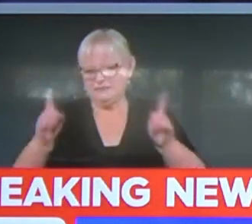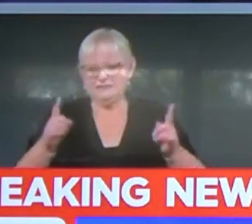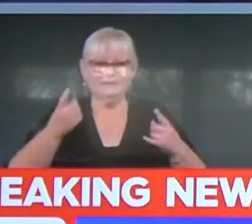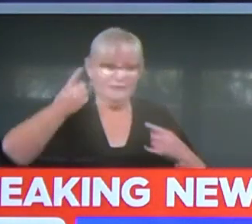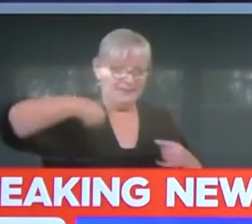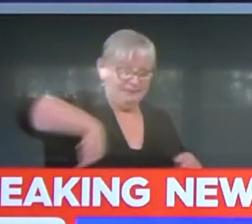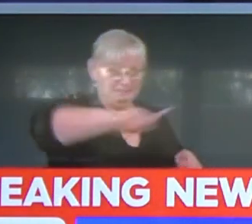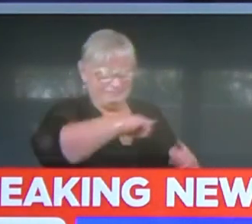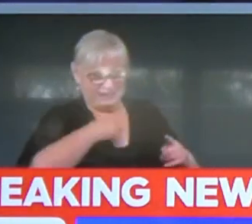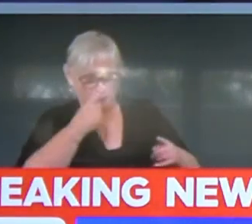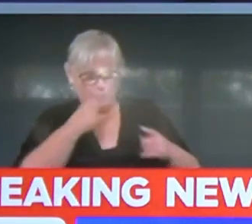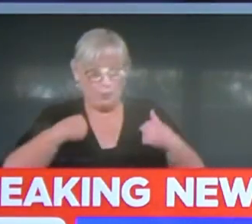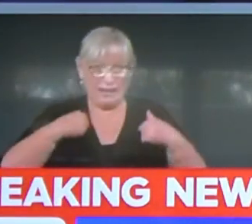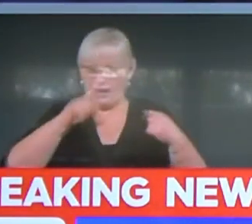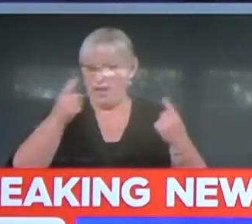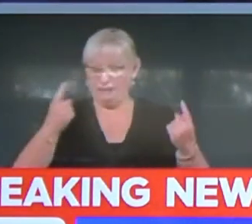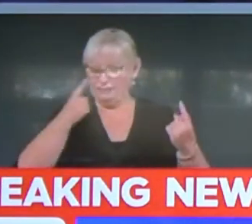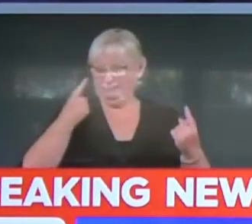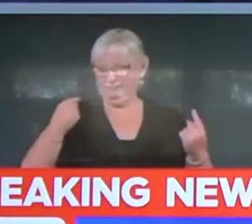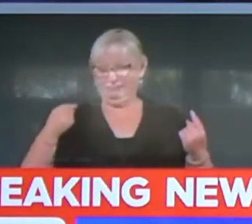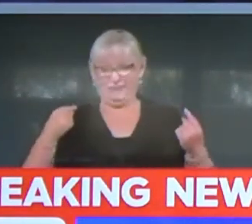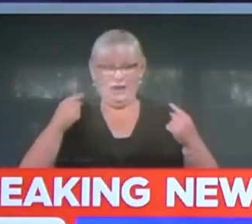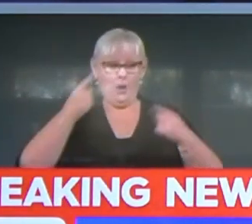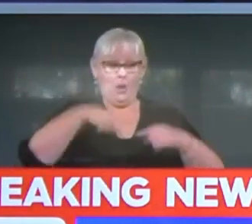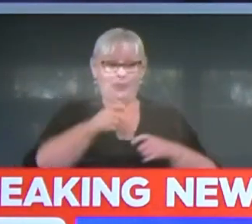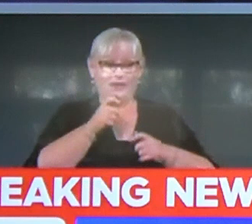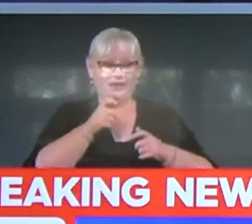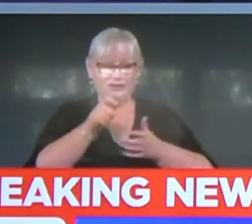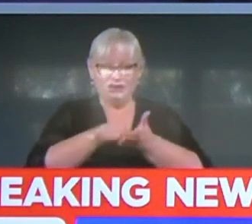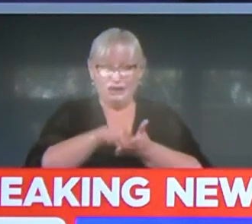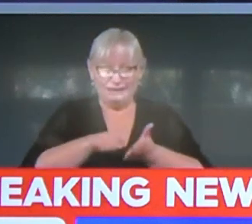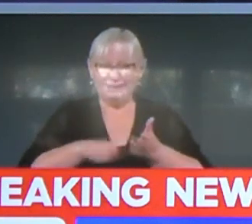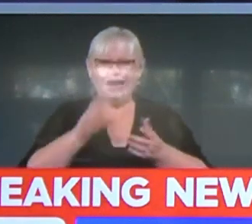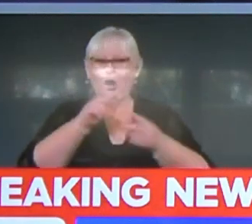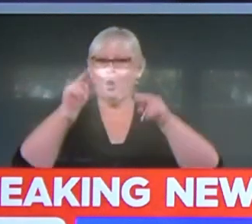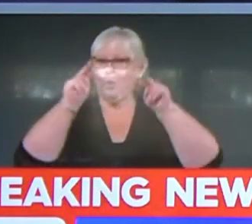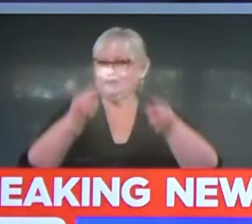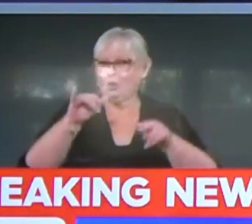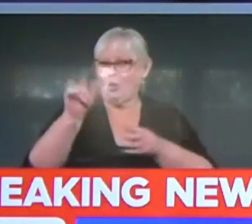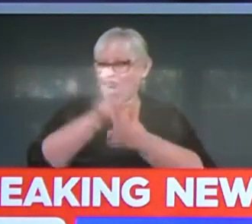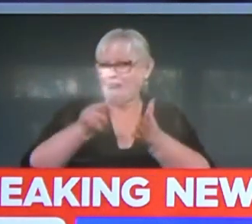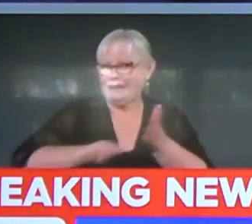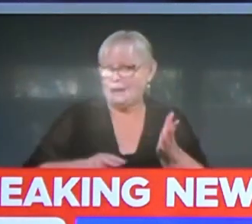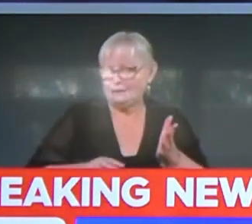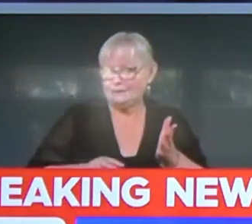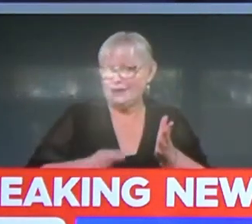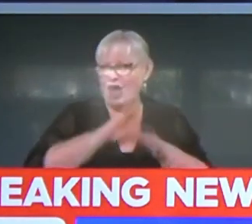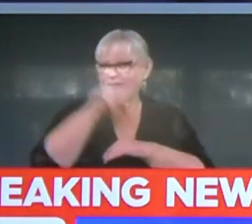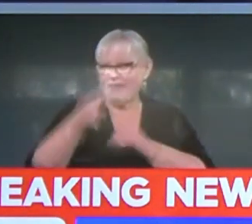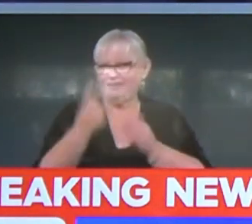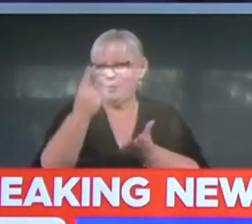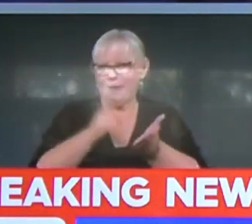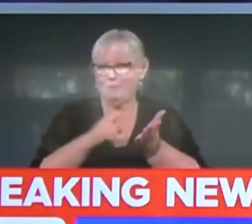this room, it's pretty clear not every Australian is watching or reading the news. What are you going to do so that all of